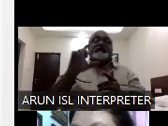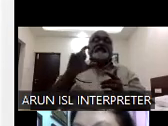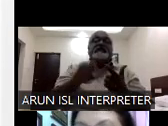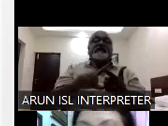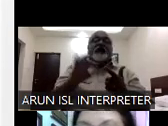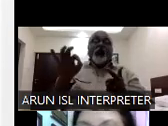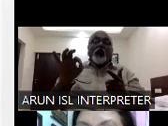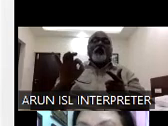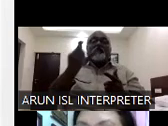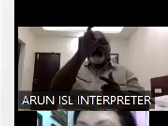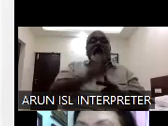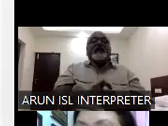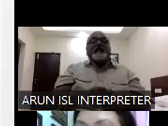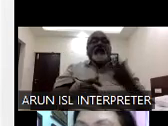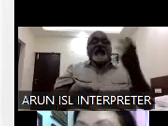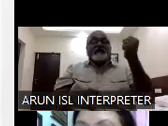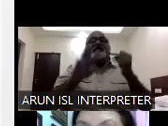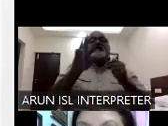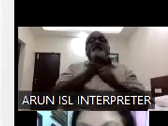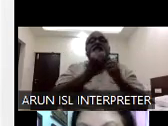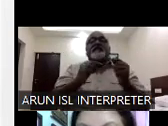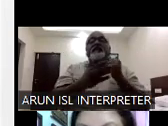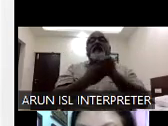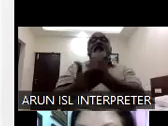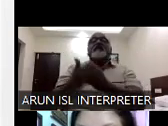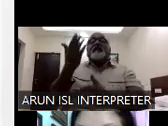to operationalize this through